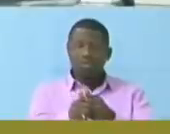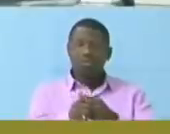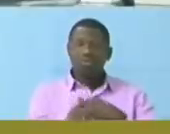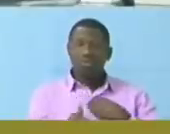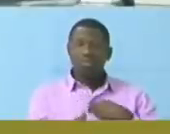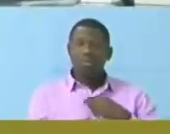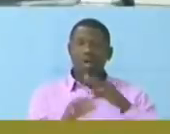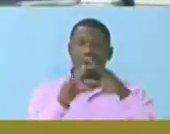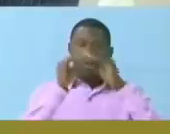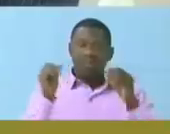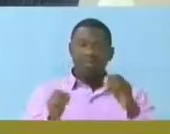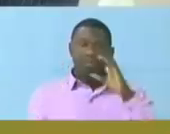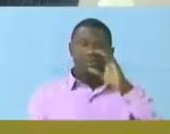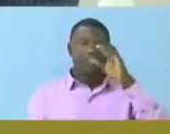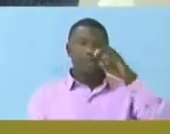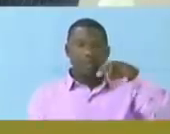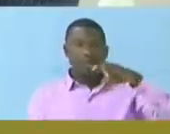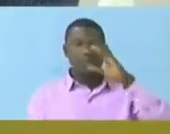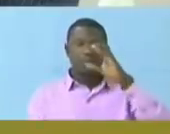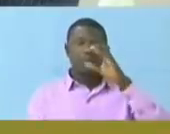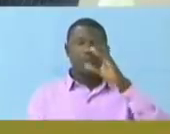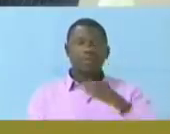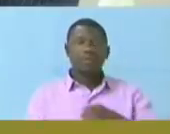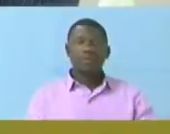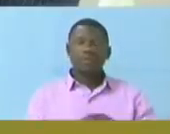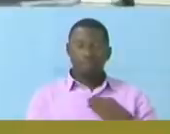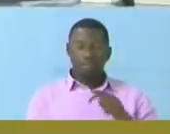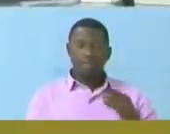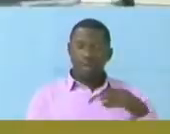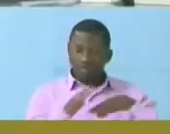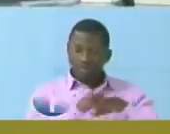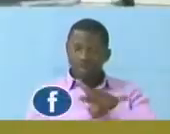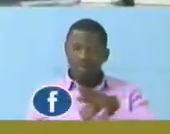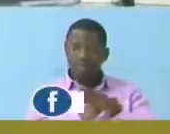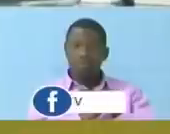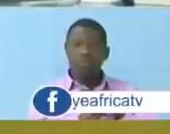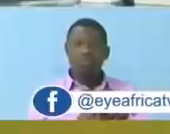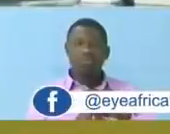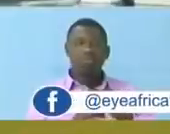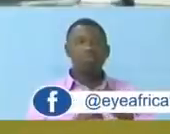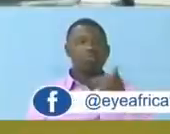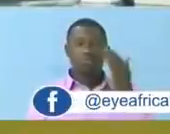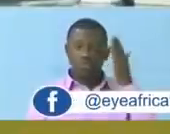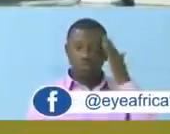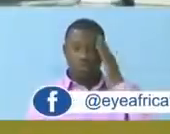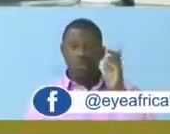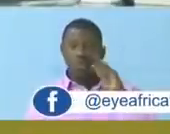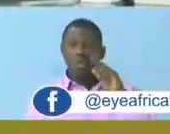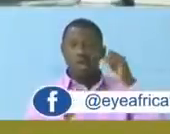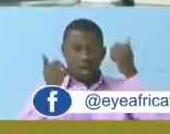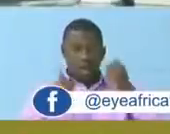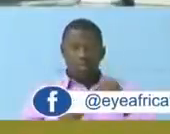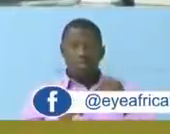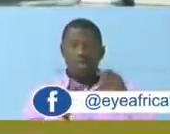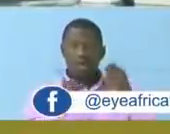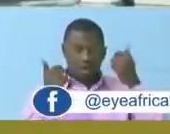to the CMC. Intermittently I popped into CMC's office to find out what the details.